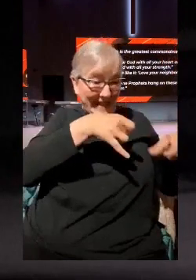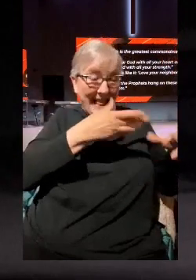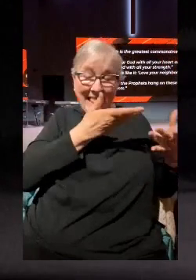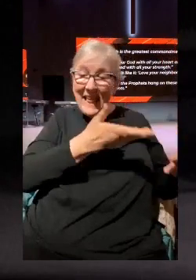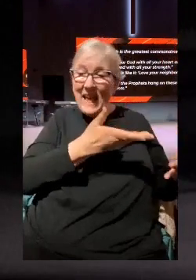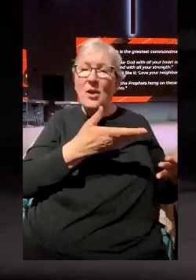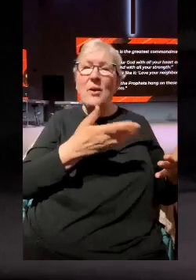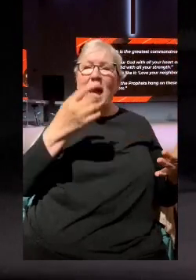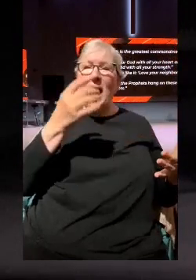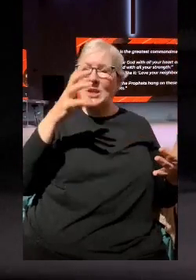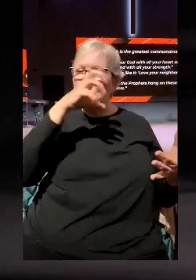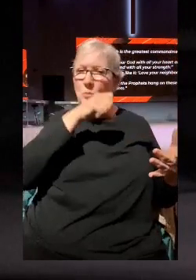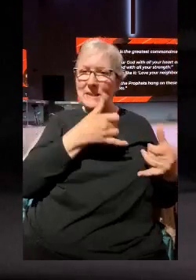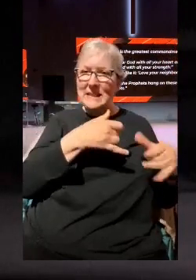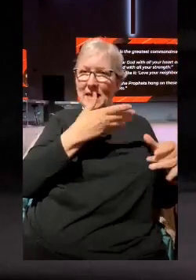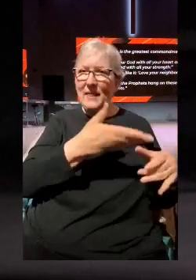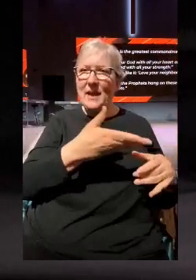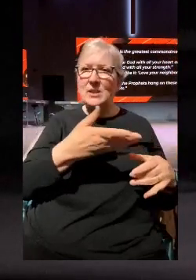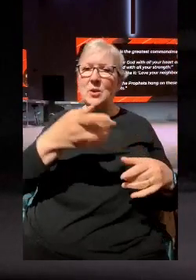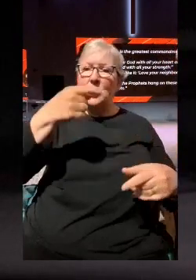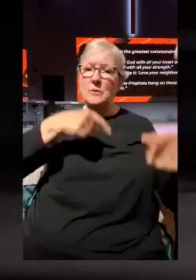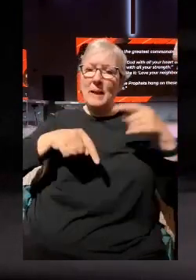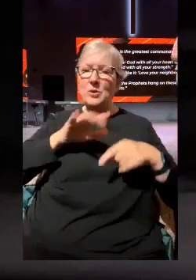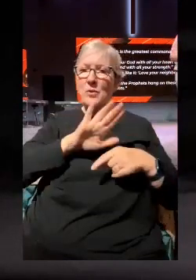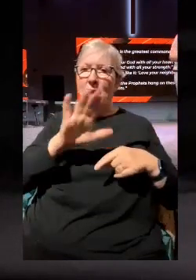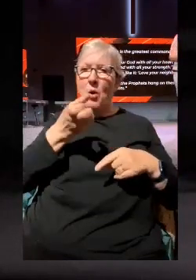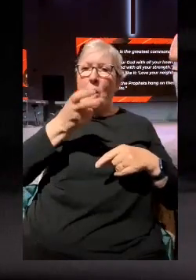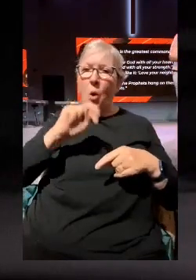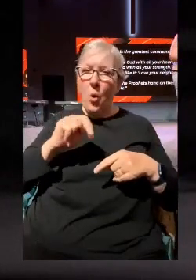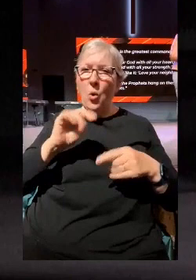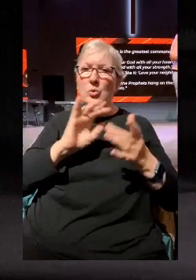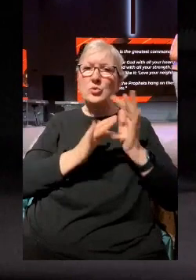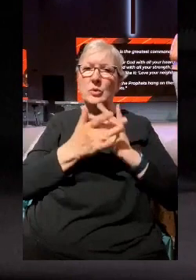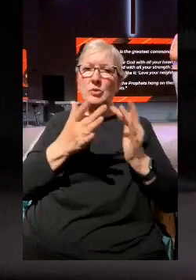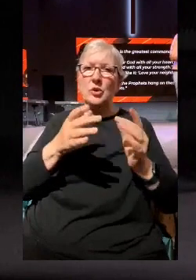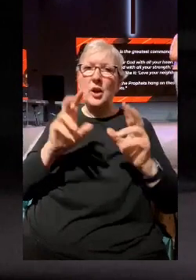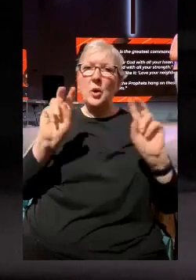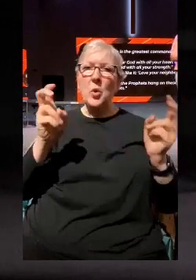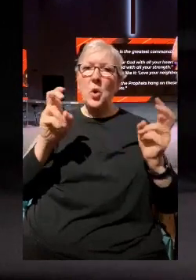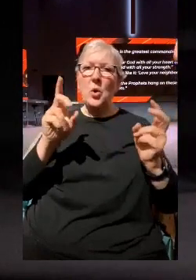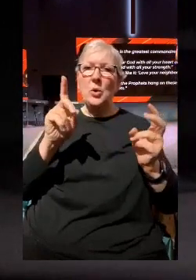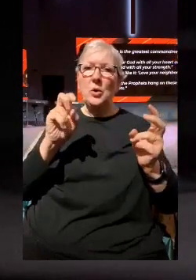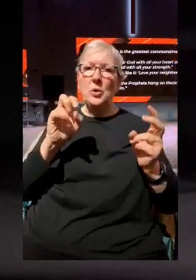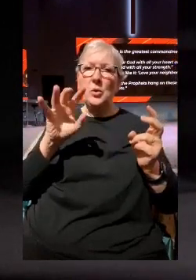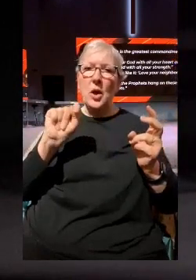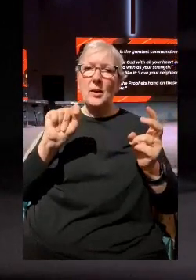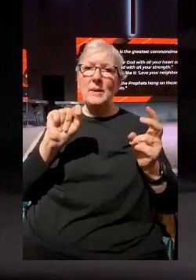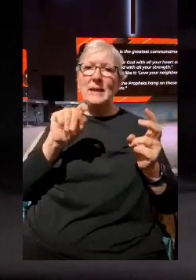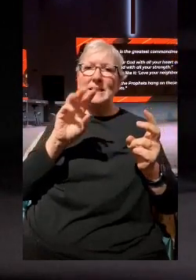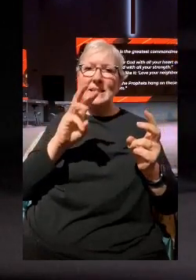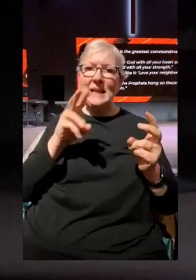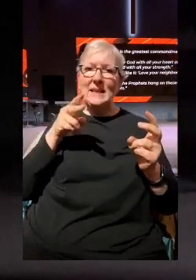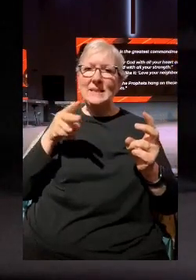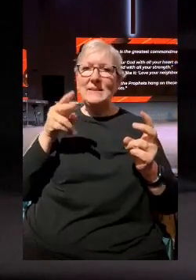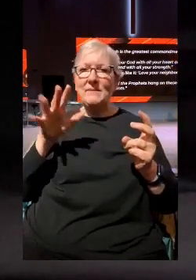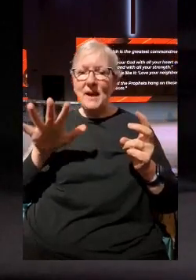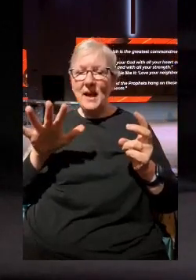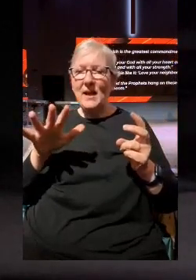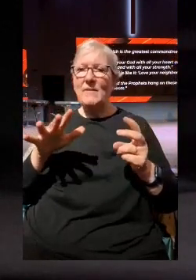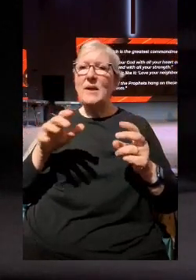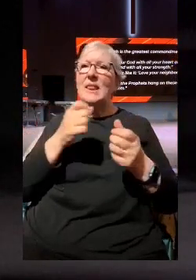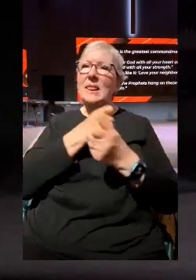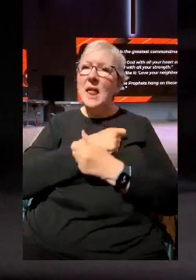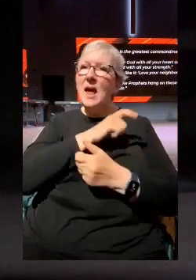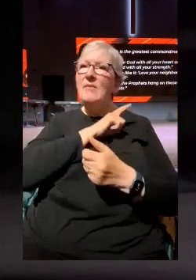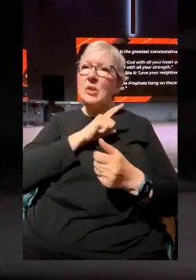there. And he takes them back to their own scriptures. And he quotes Deuteronomy 6:5. Love the Lord your God with all your heart and all your mind and all your